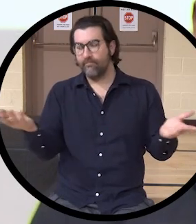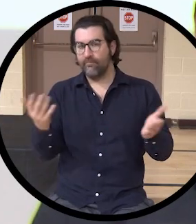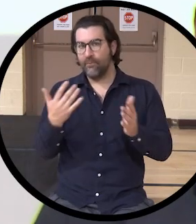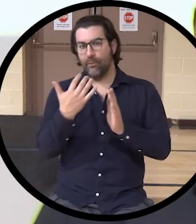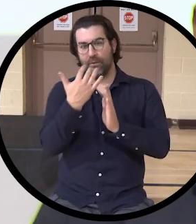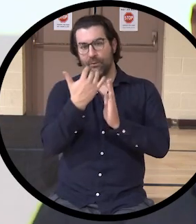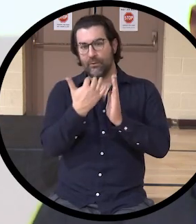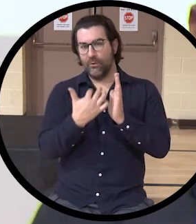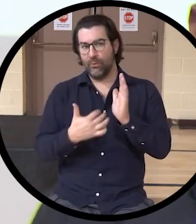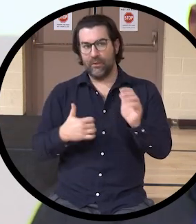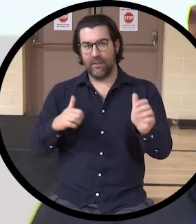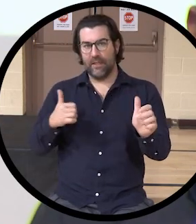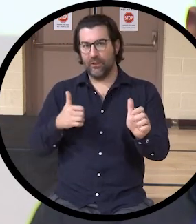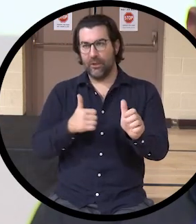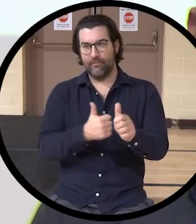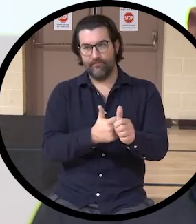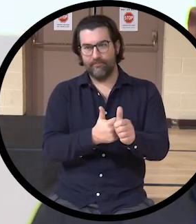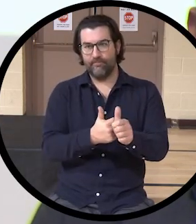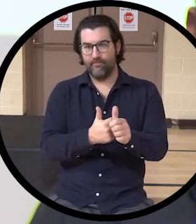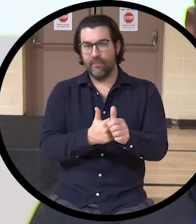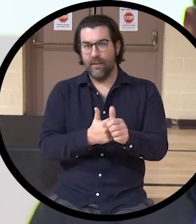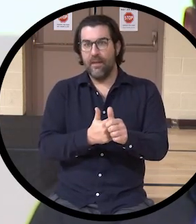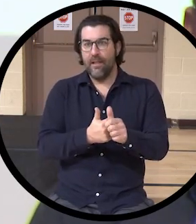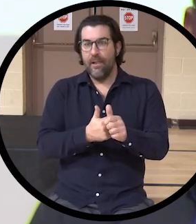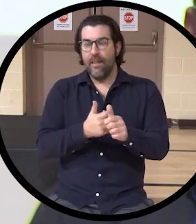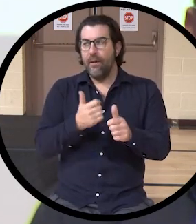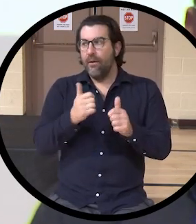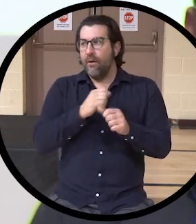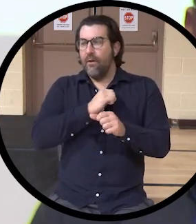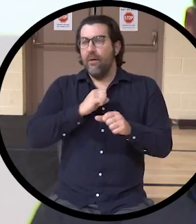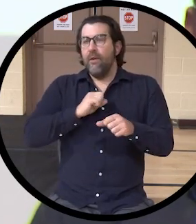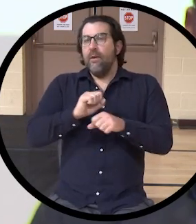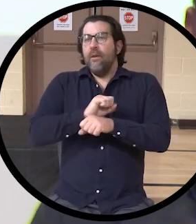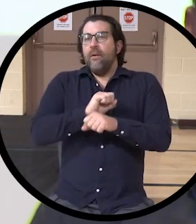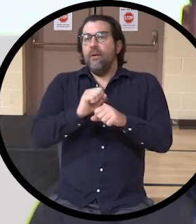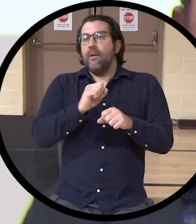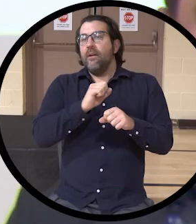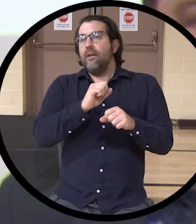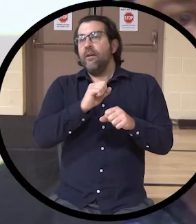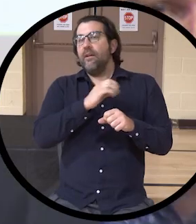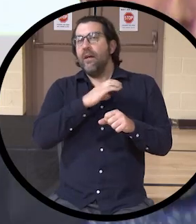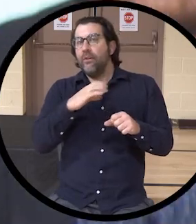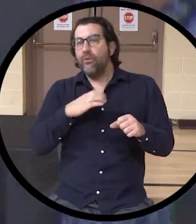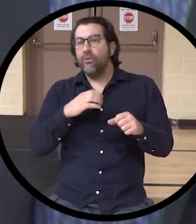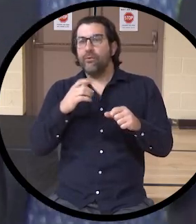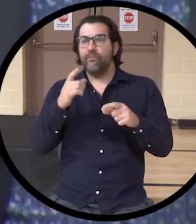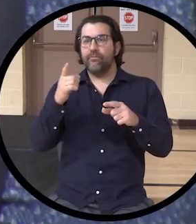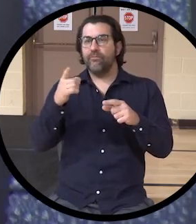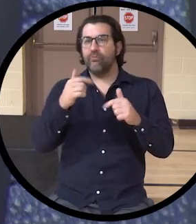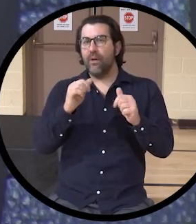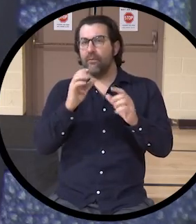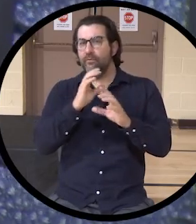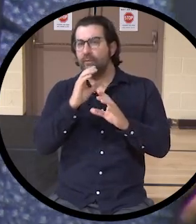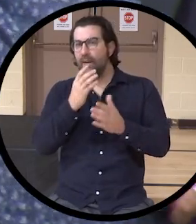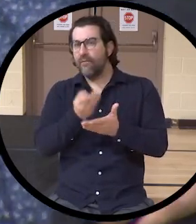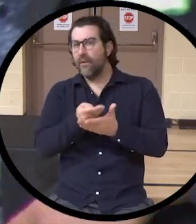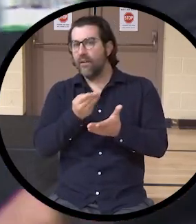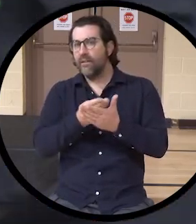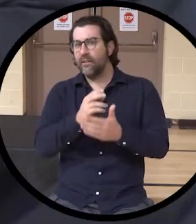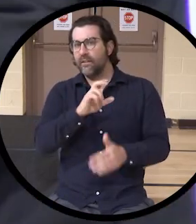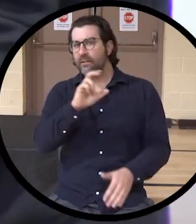list as fast as we can, and we can work with the council people to try to find that funding. Yeah. All right, we're going to go to